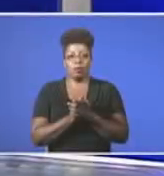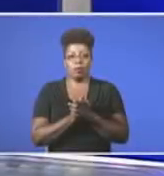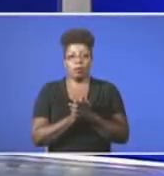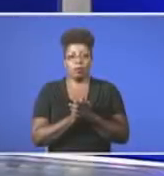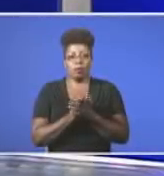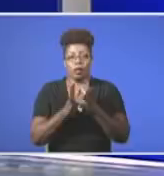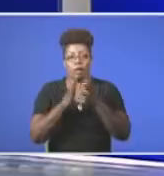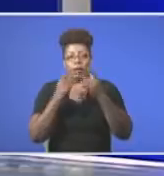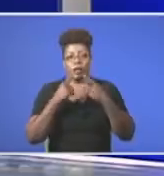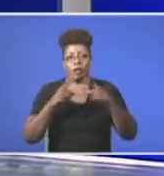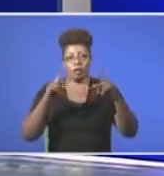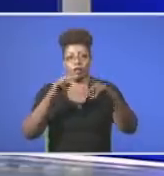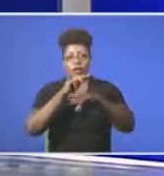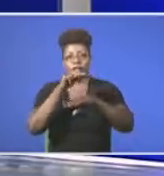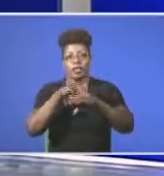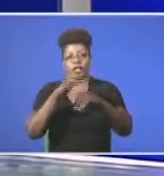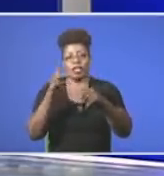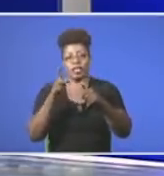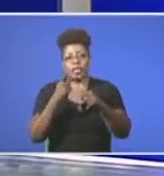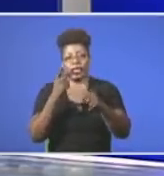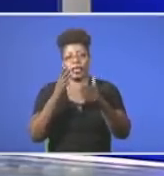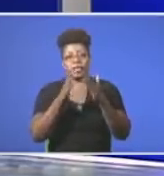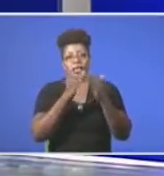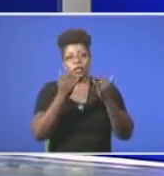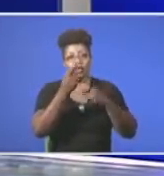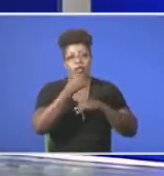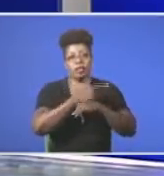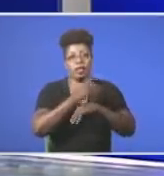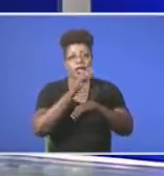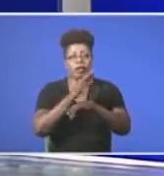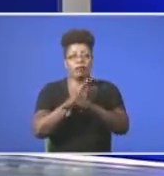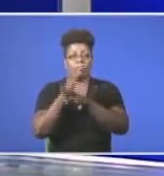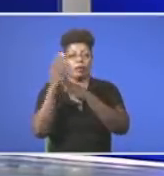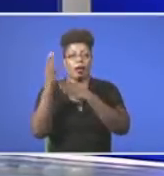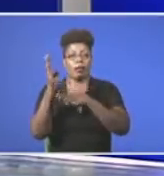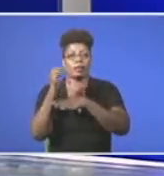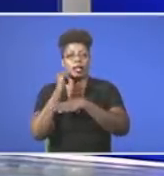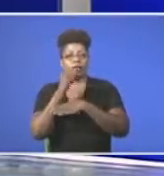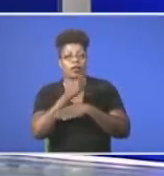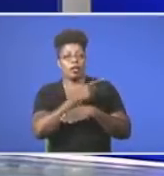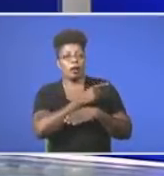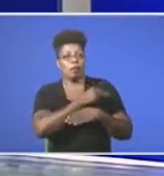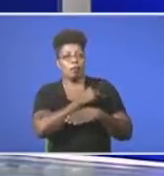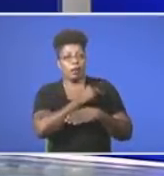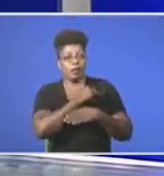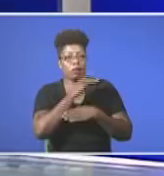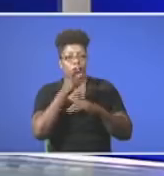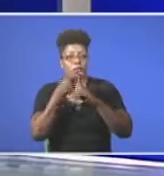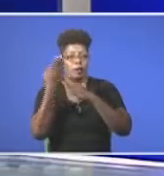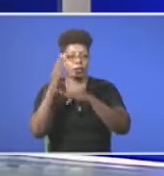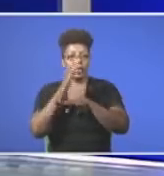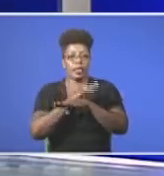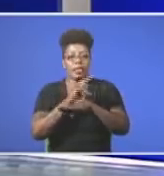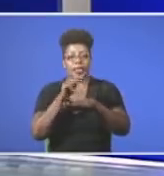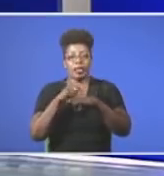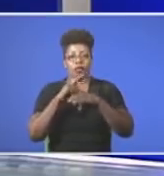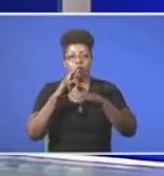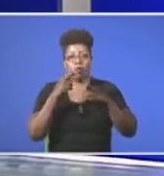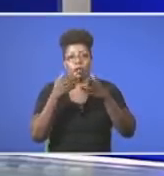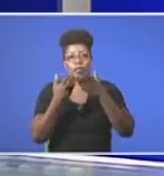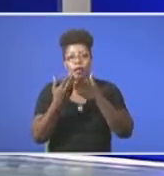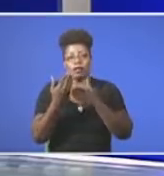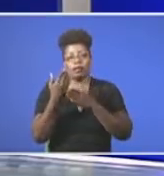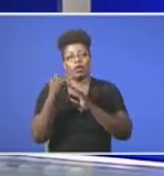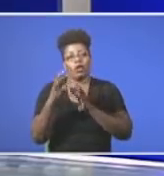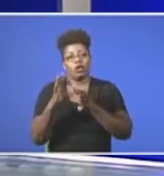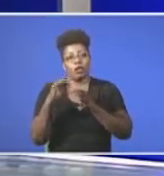A big announcement for the nation's second city today. Good evening, Bahamas. I'm Altaviz Munnings. Welcome to the Bahamas Tonight, the National Report. Thanks for joining us